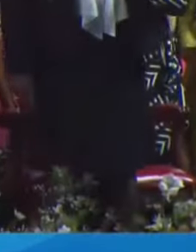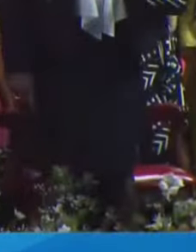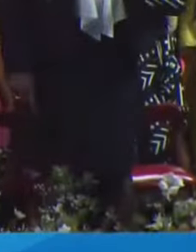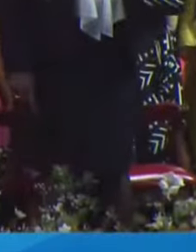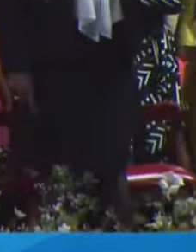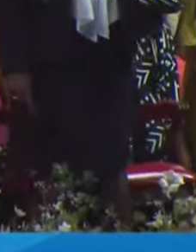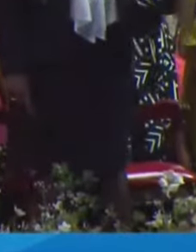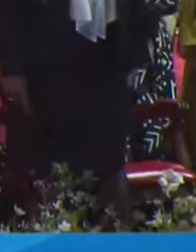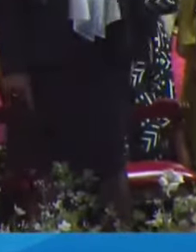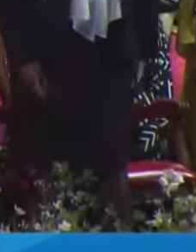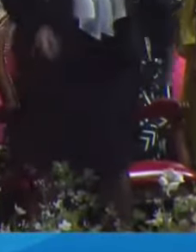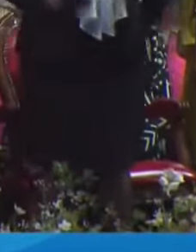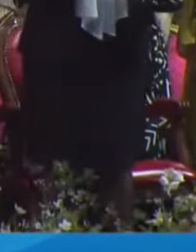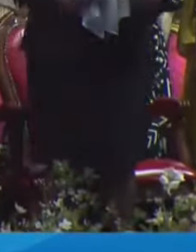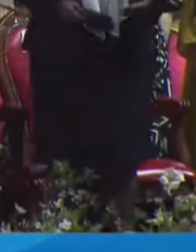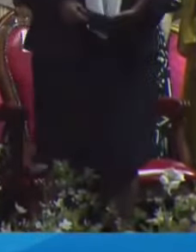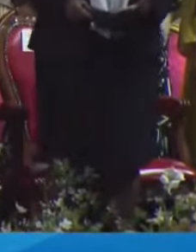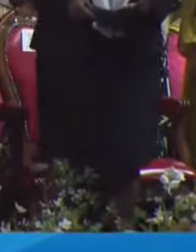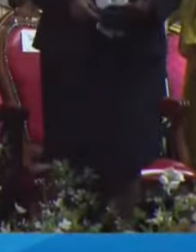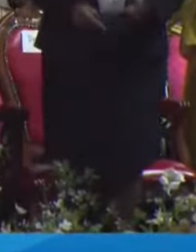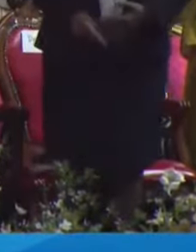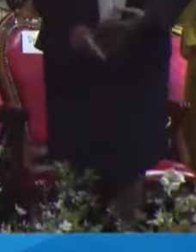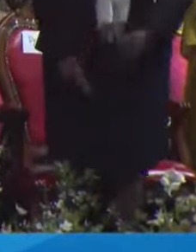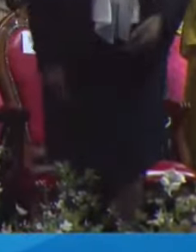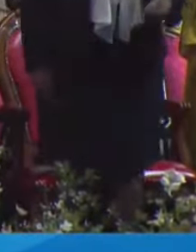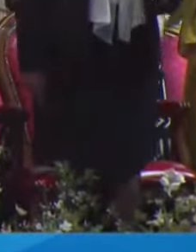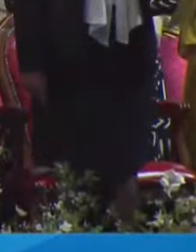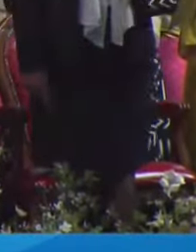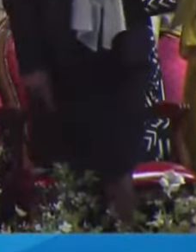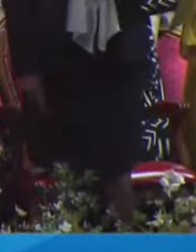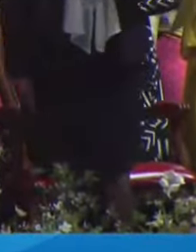we praise your